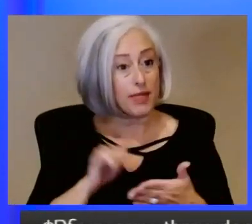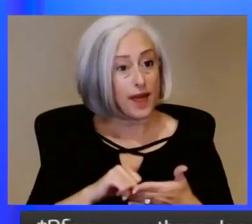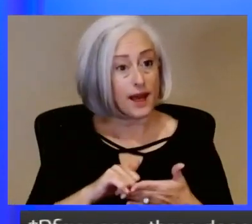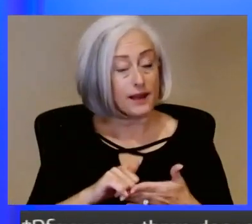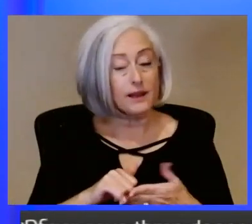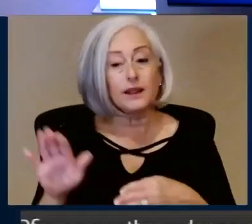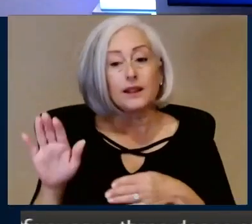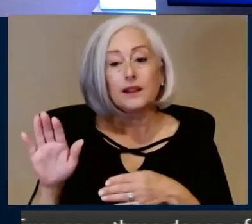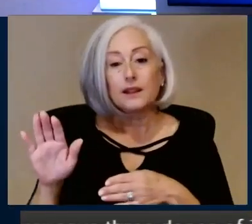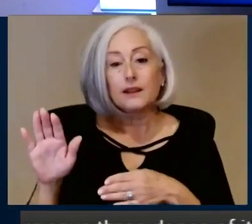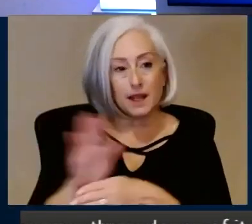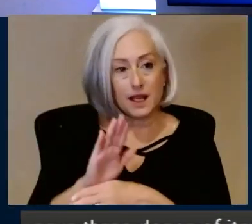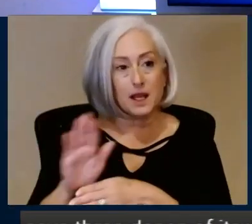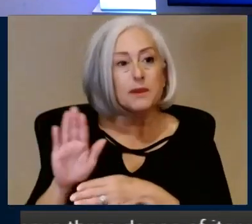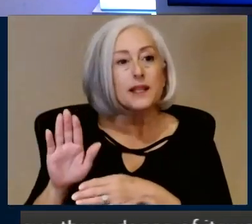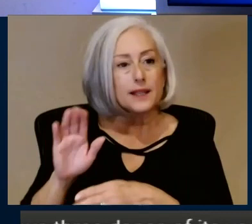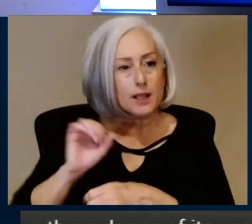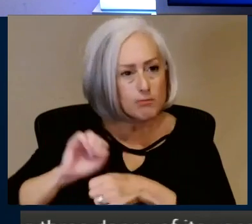And what about